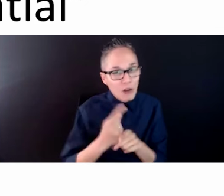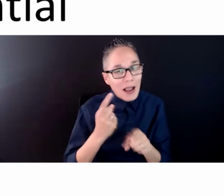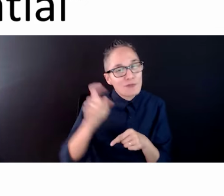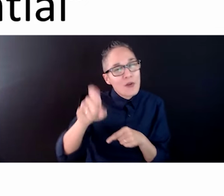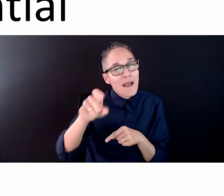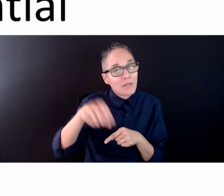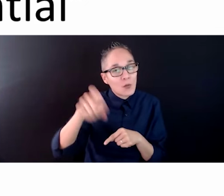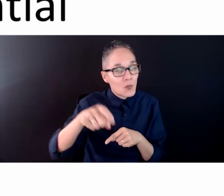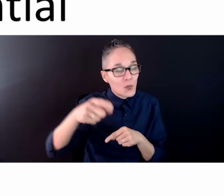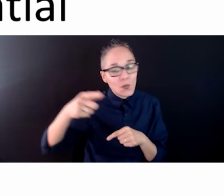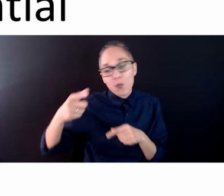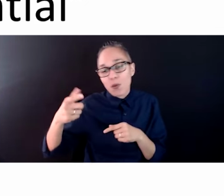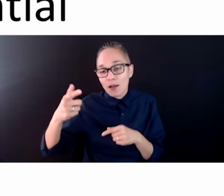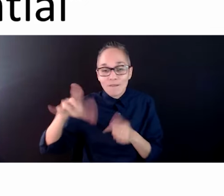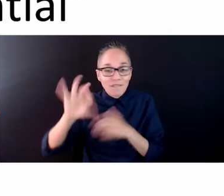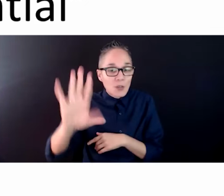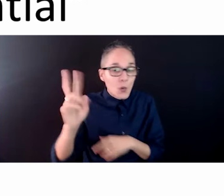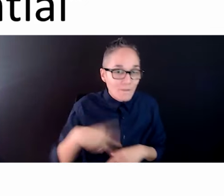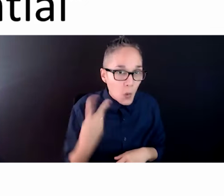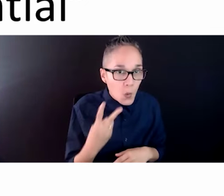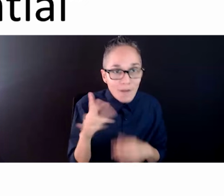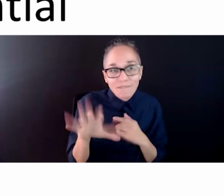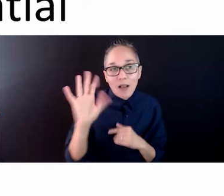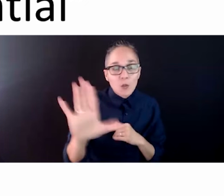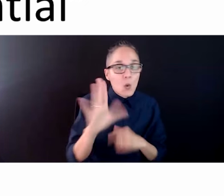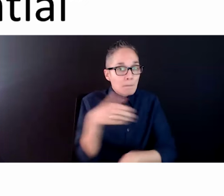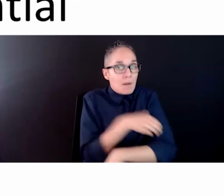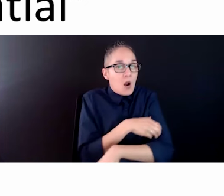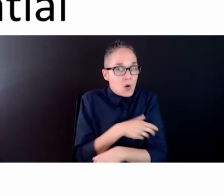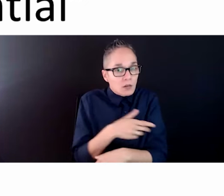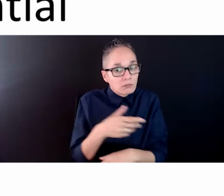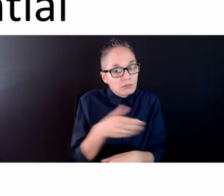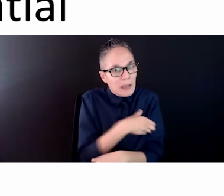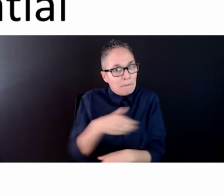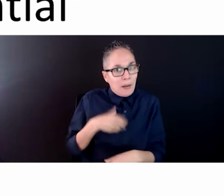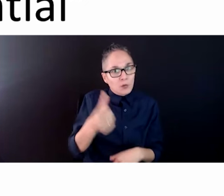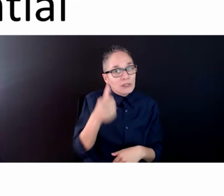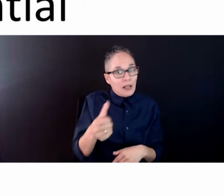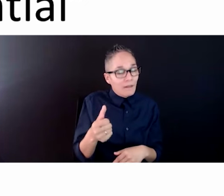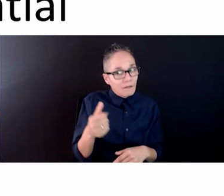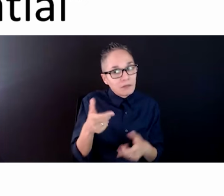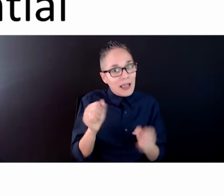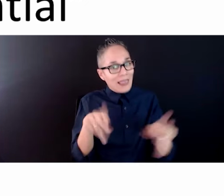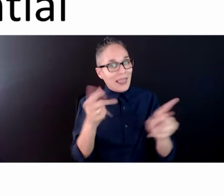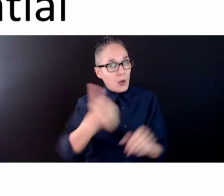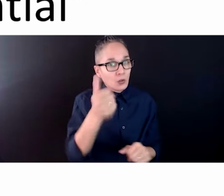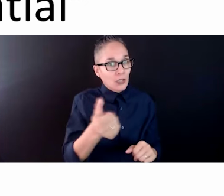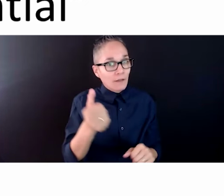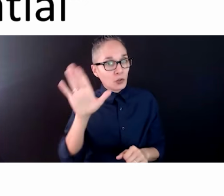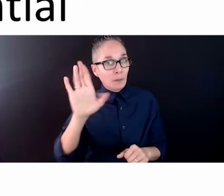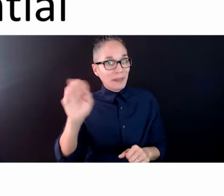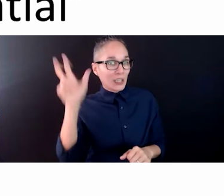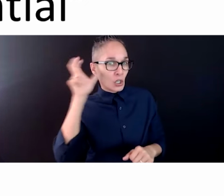finding, everybody finding their voice and making it loud enough to be heard, There you go. is also a good